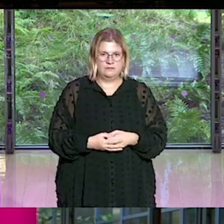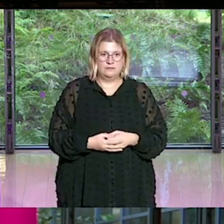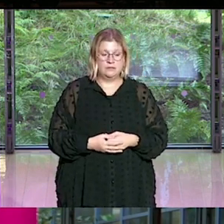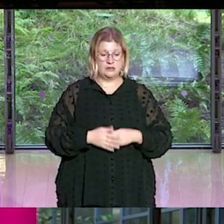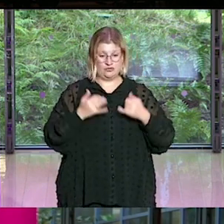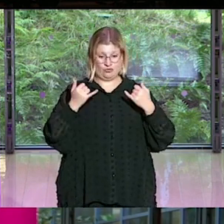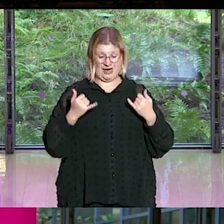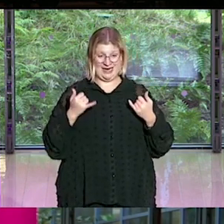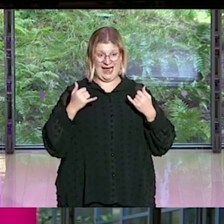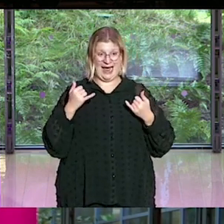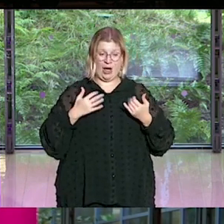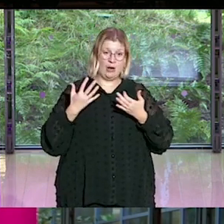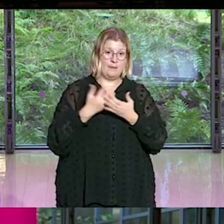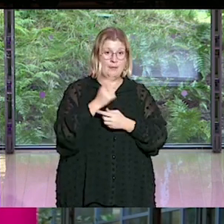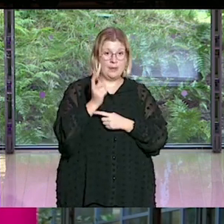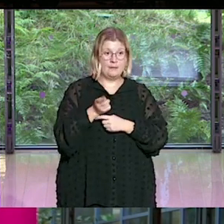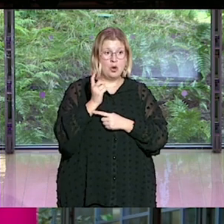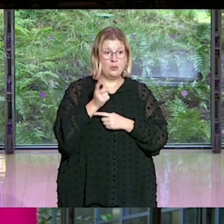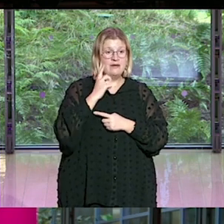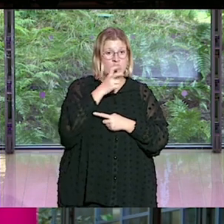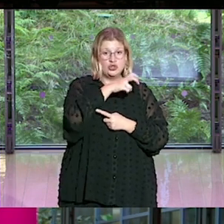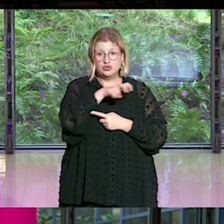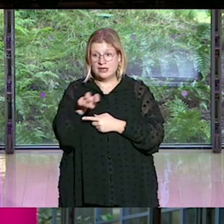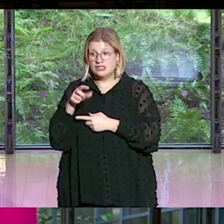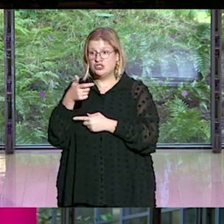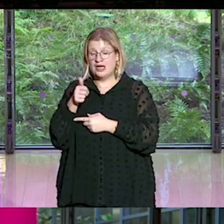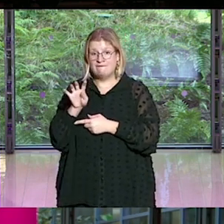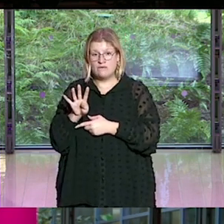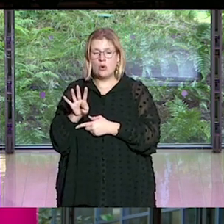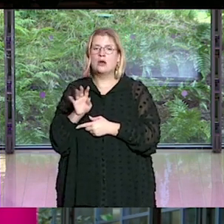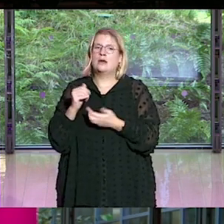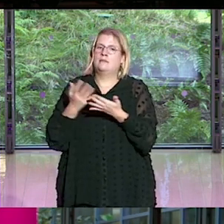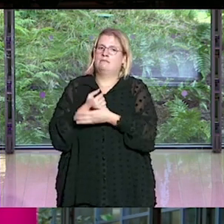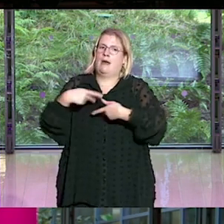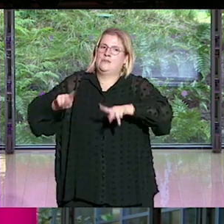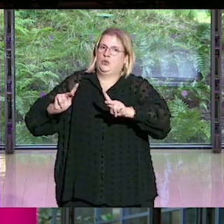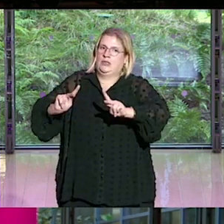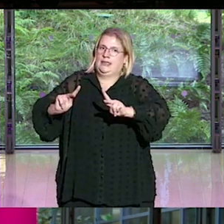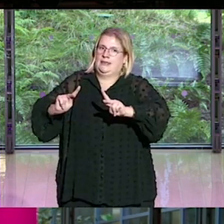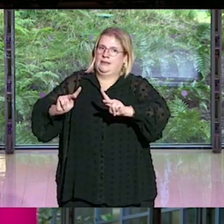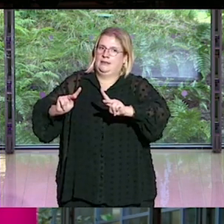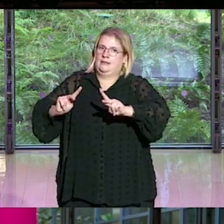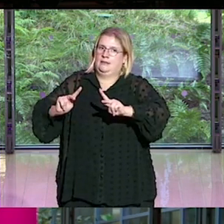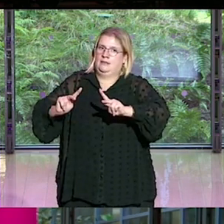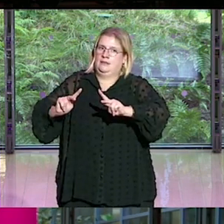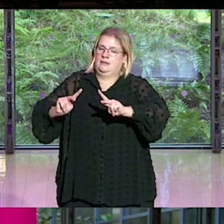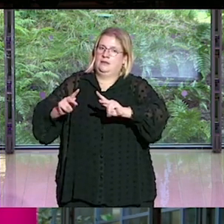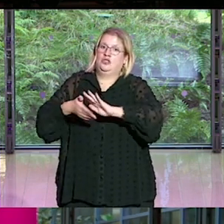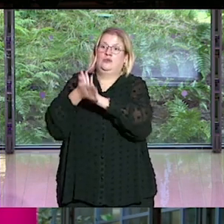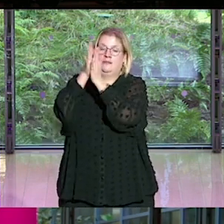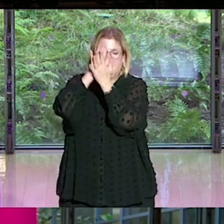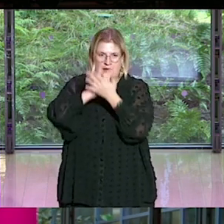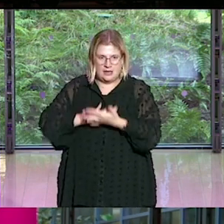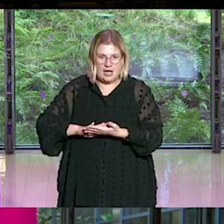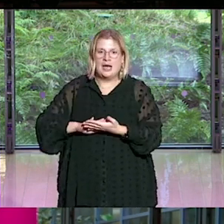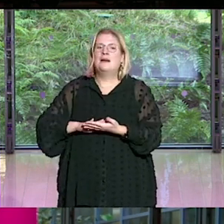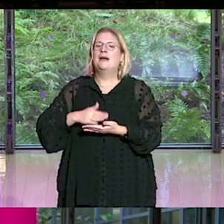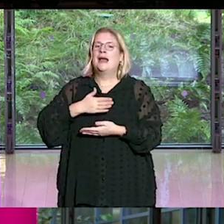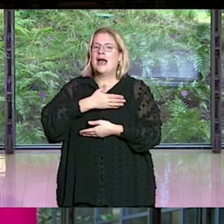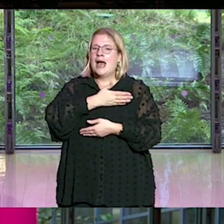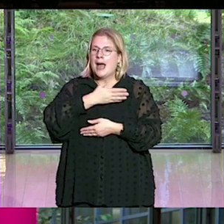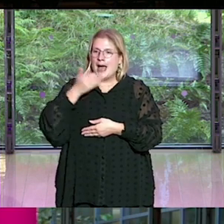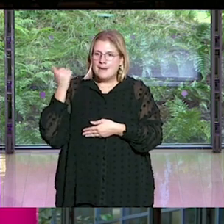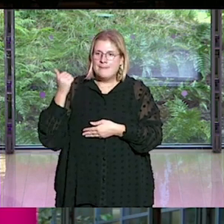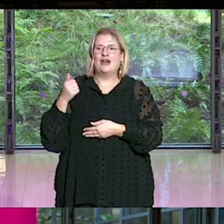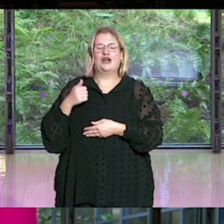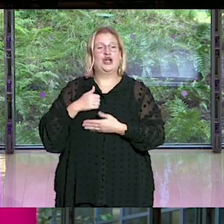Take this moment of transitioning to GA4 as an opportunity to become a better cook with